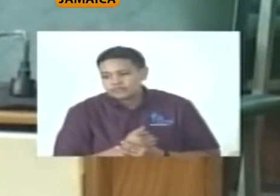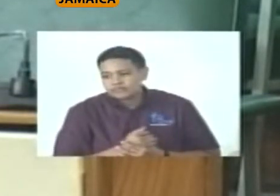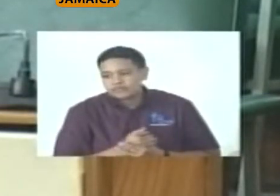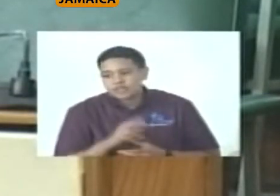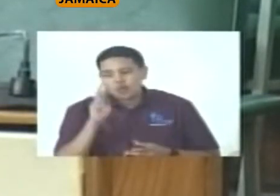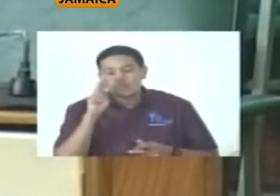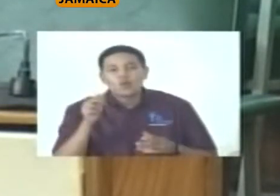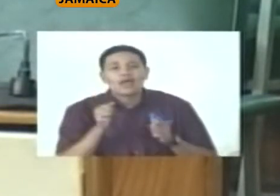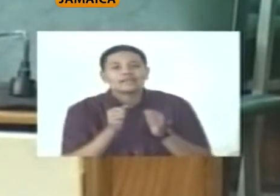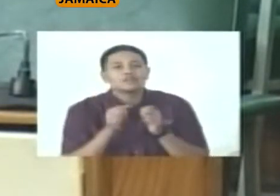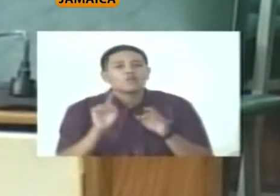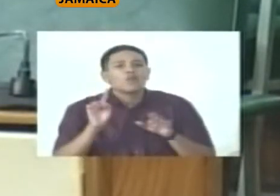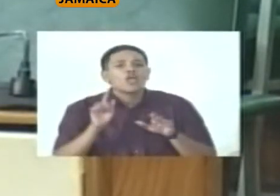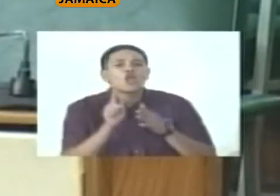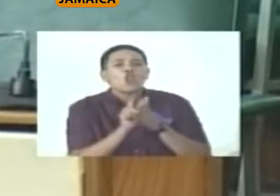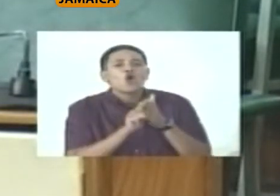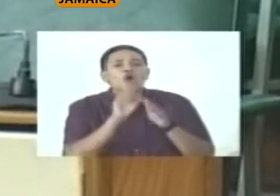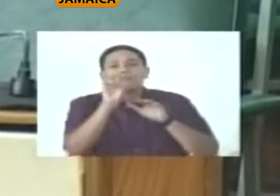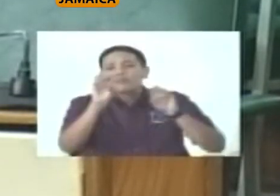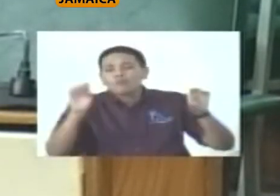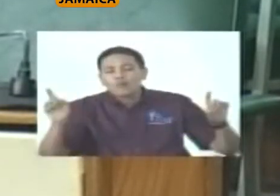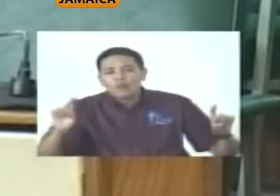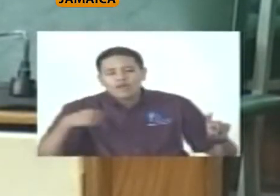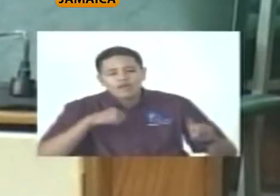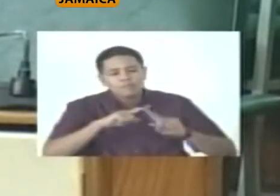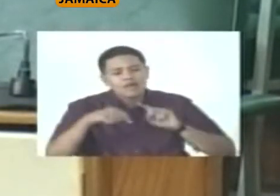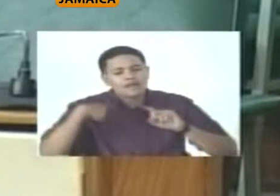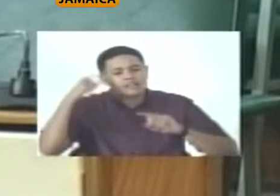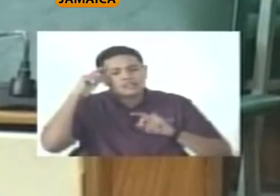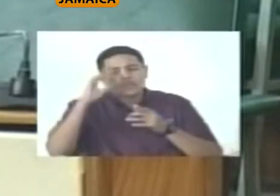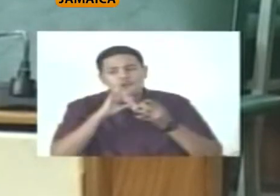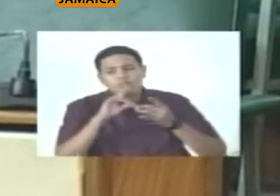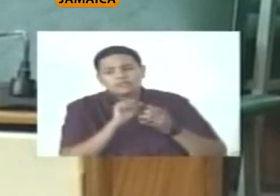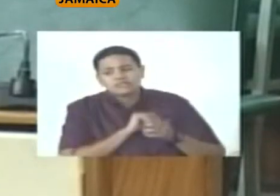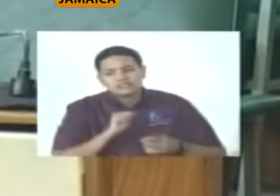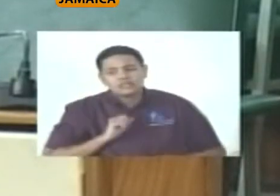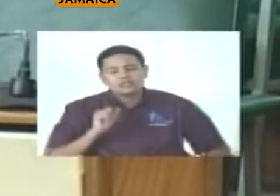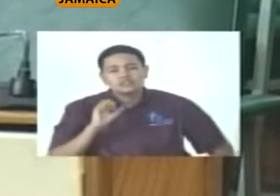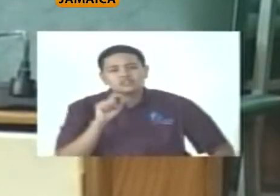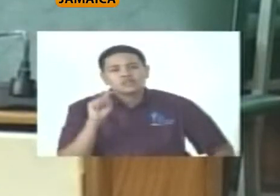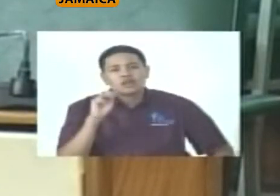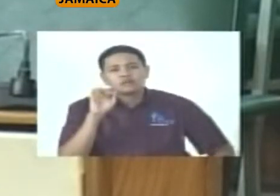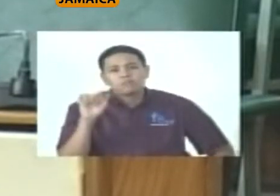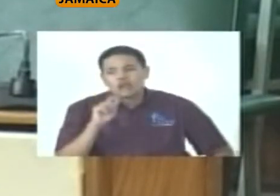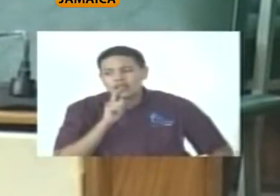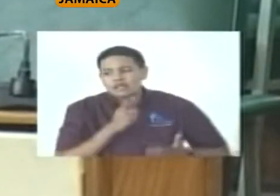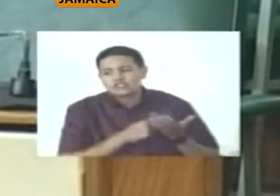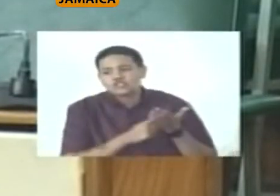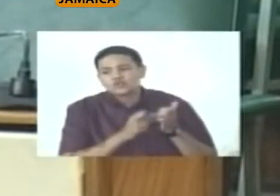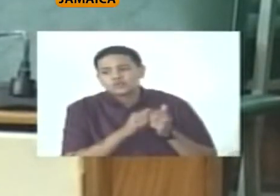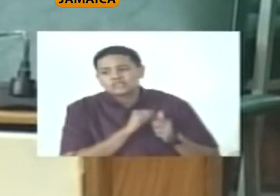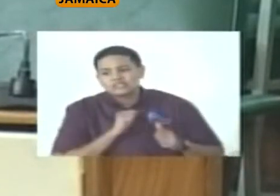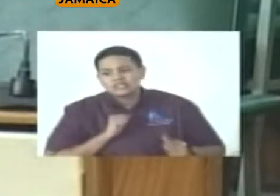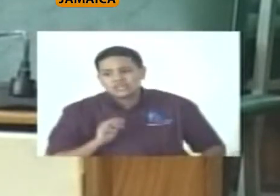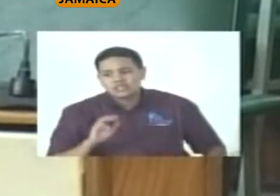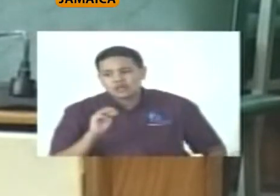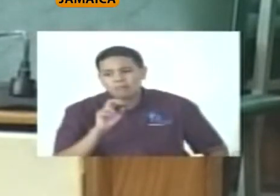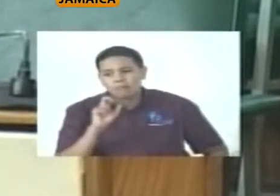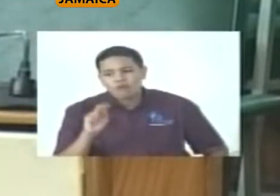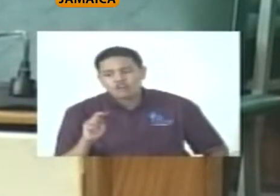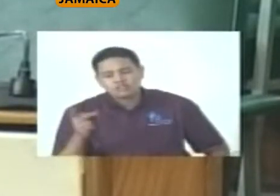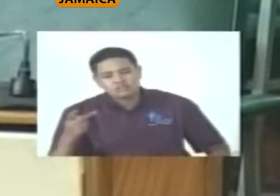lawyers, but certainly I think the comment made by Senator Scott Motley and even with a conversation with Senator Morrison behind me, it's something that we have to look